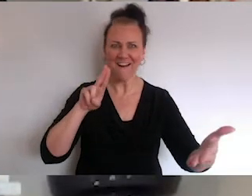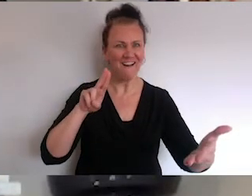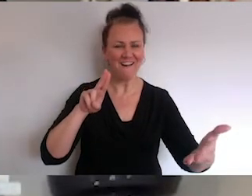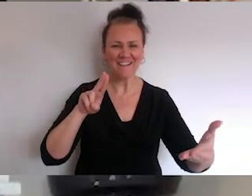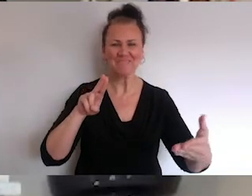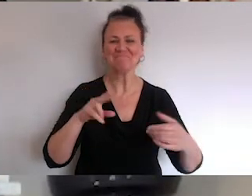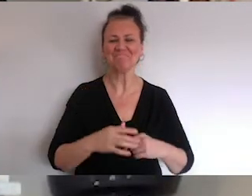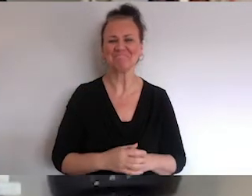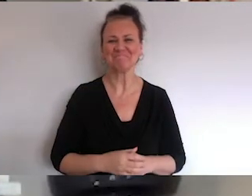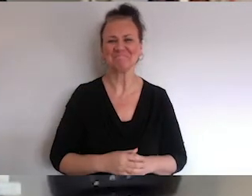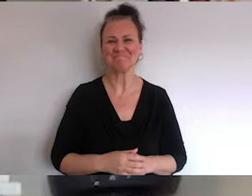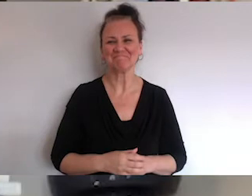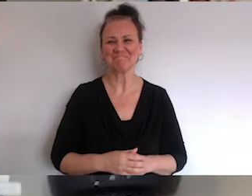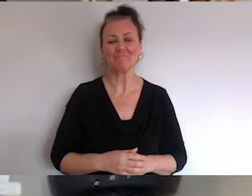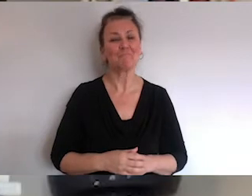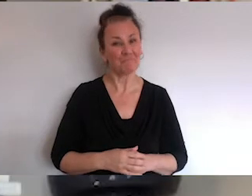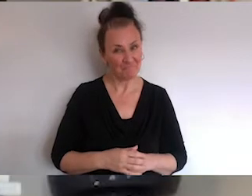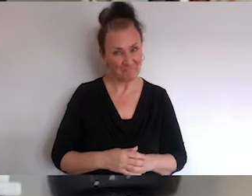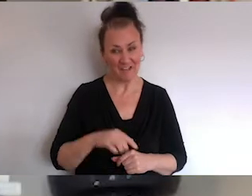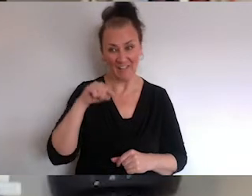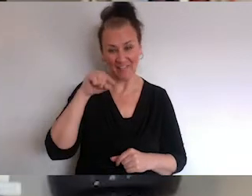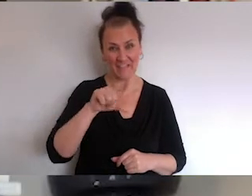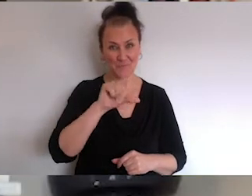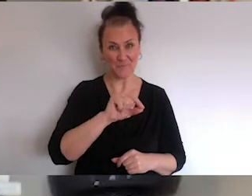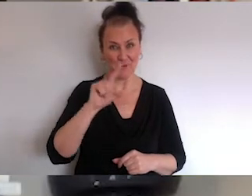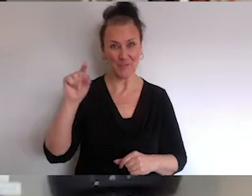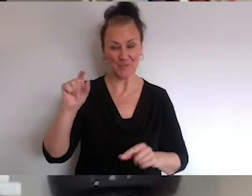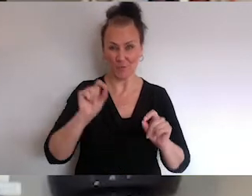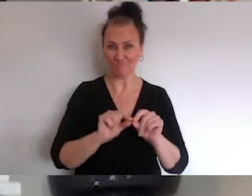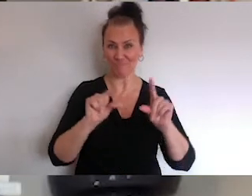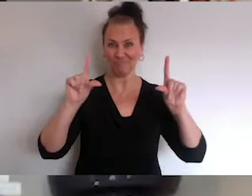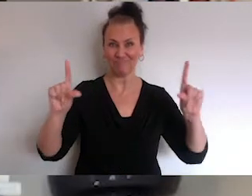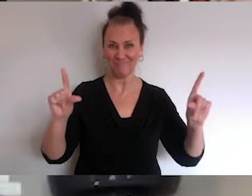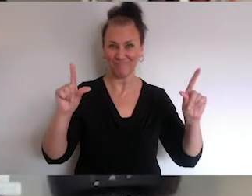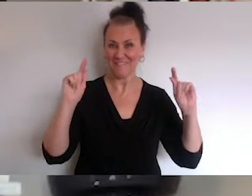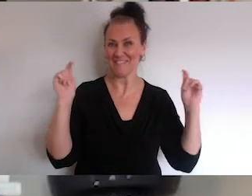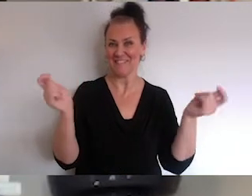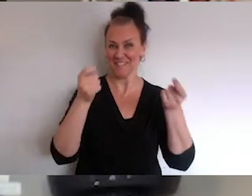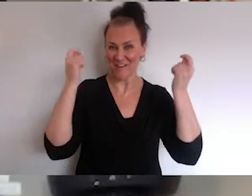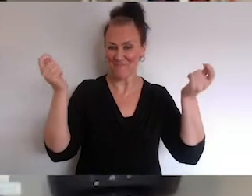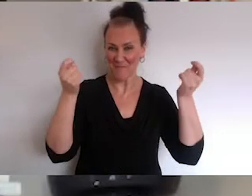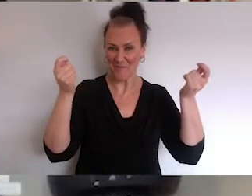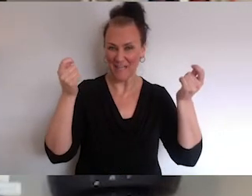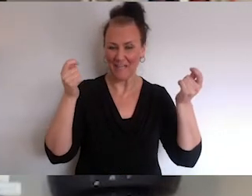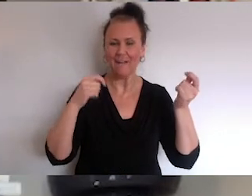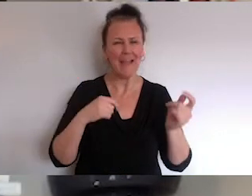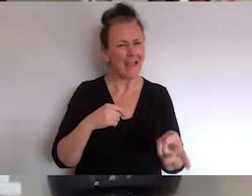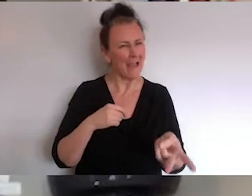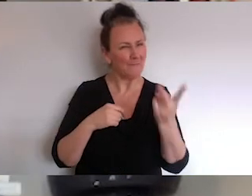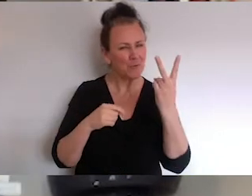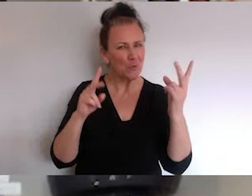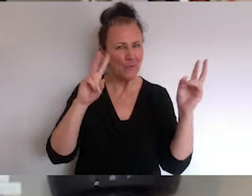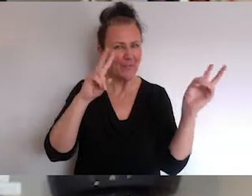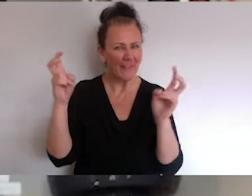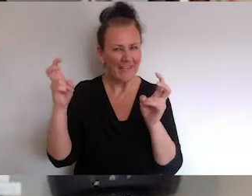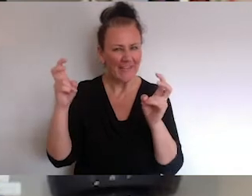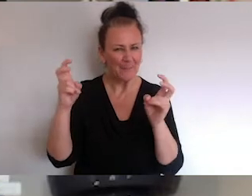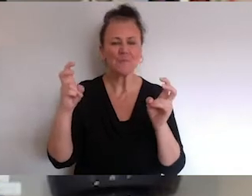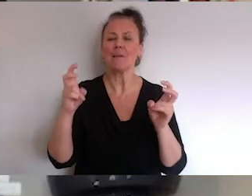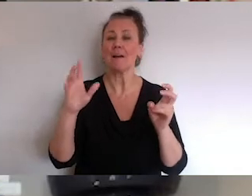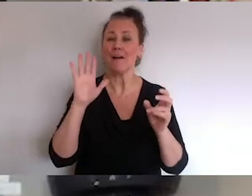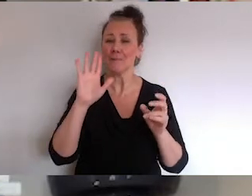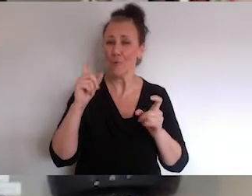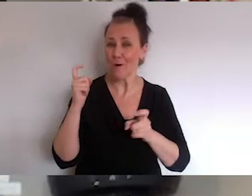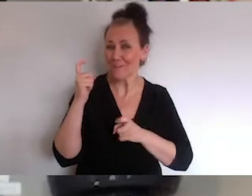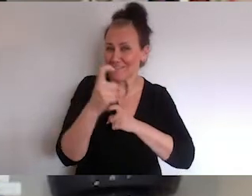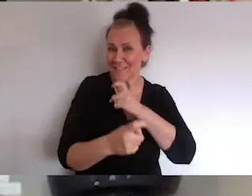you. Our 2020 virtual convocation ceremony has had two recurring themes: the extraordinary contributions and,